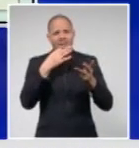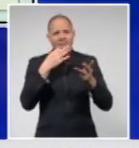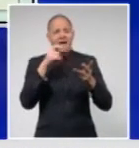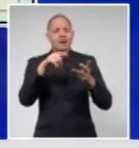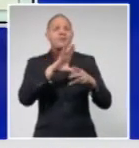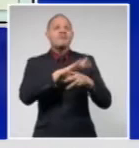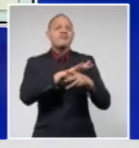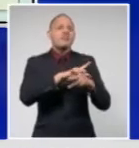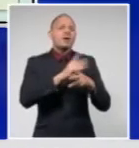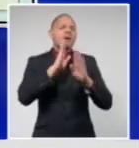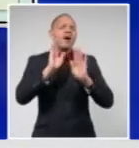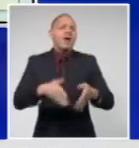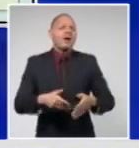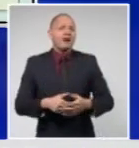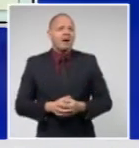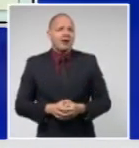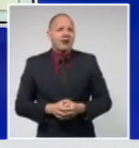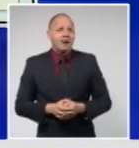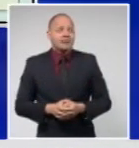1,075 in Brazil.